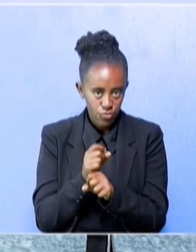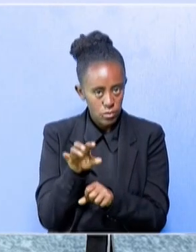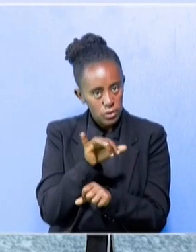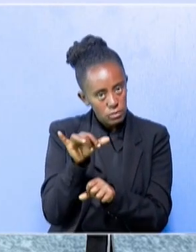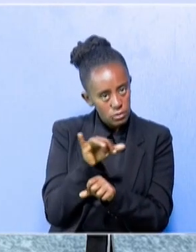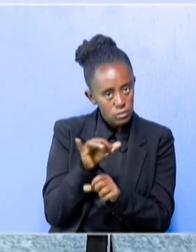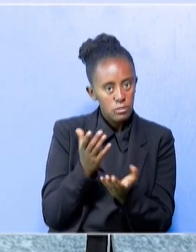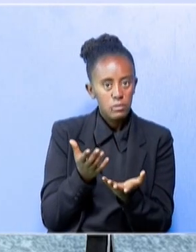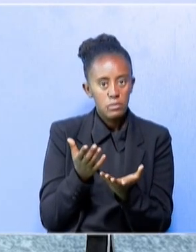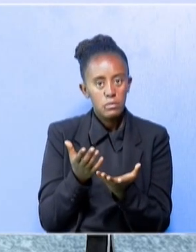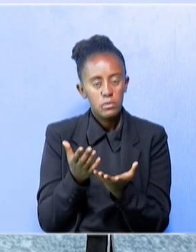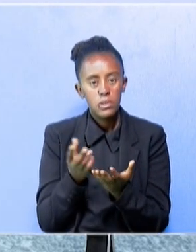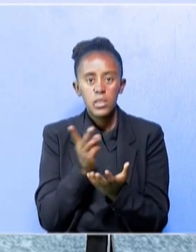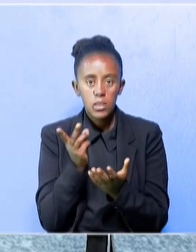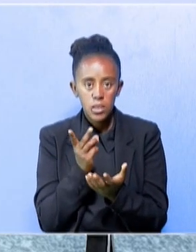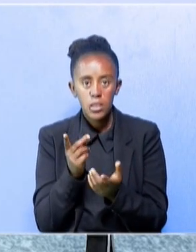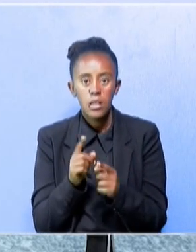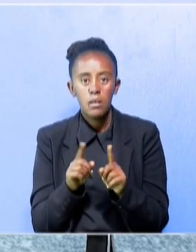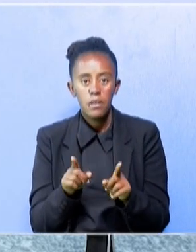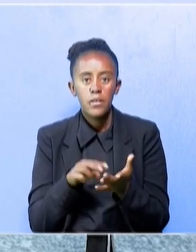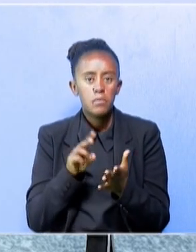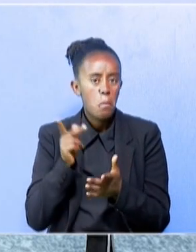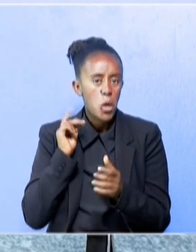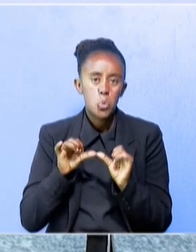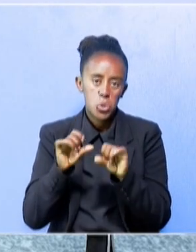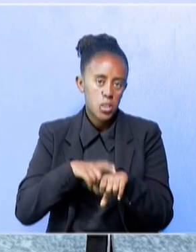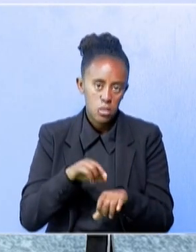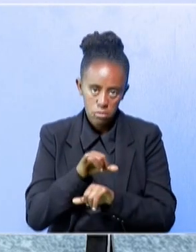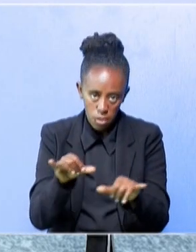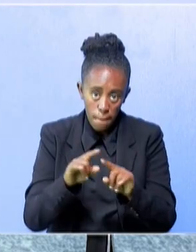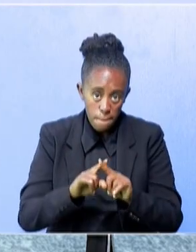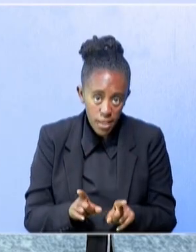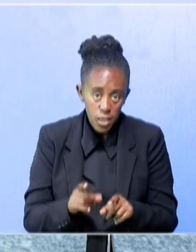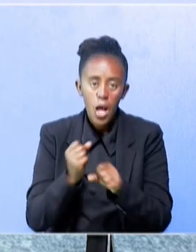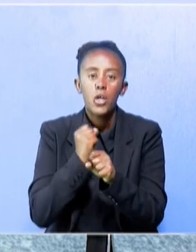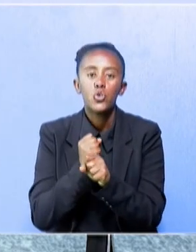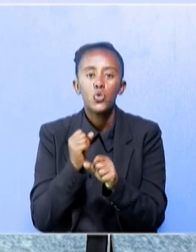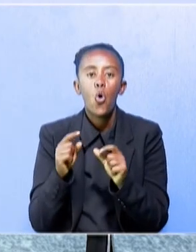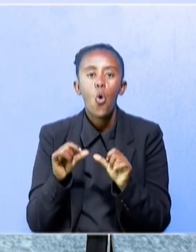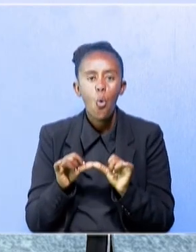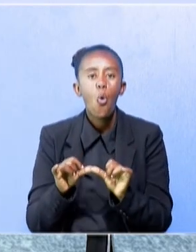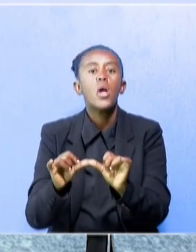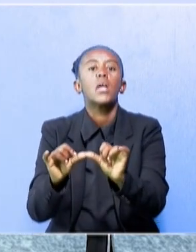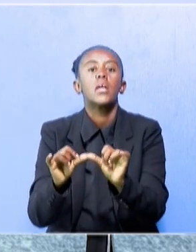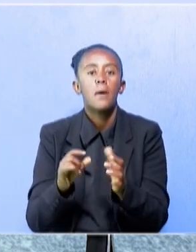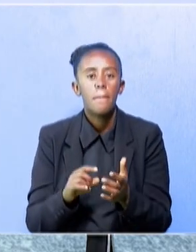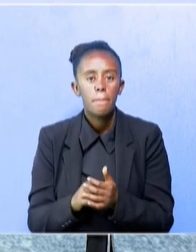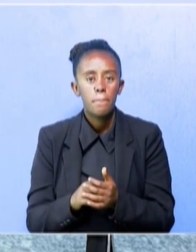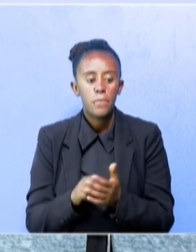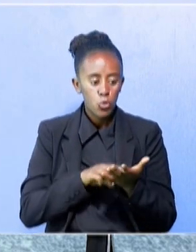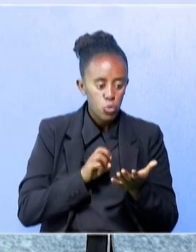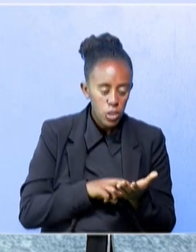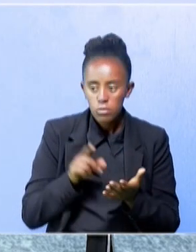of statement, still now it stands for past continuous tense, but the actions are ongoing, of course. While you are